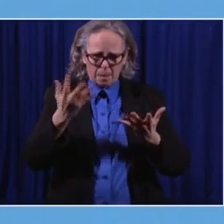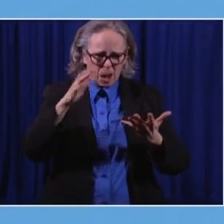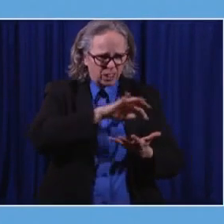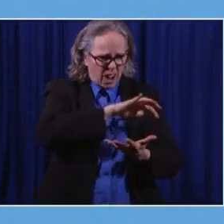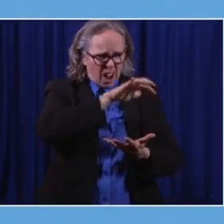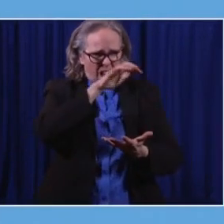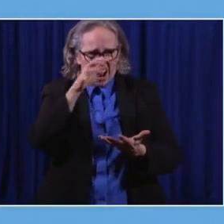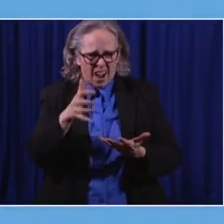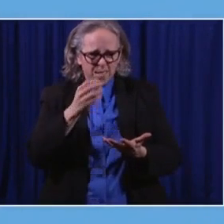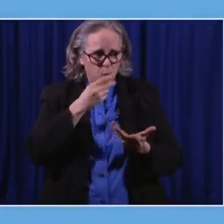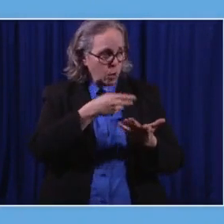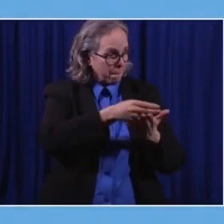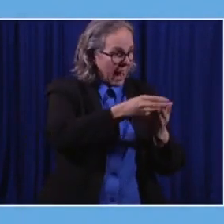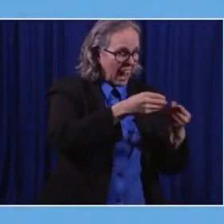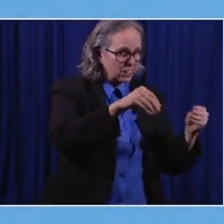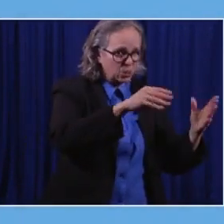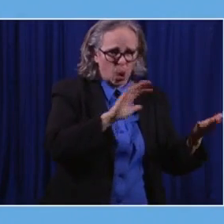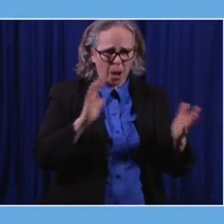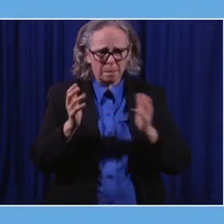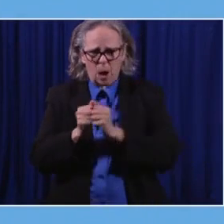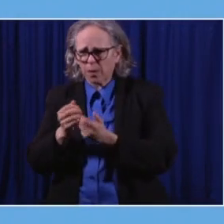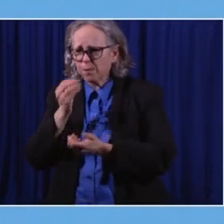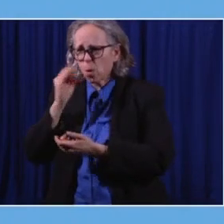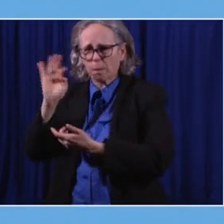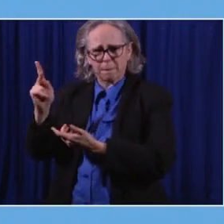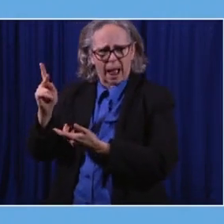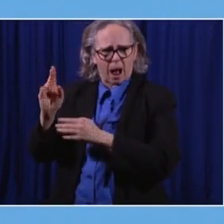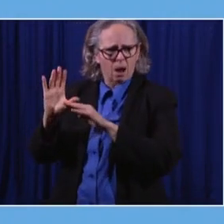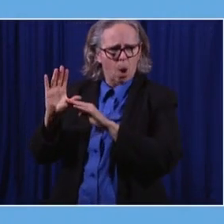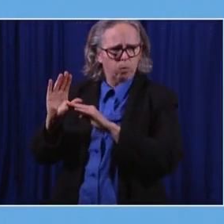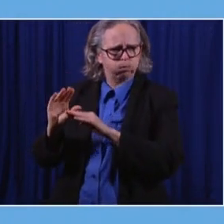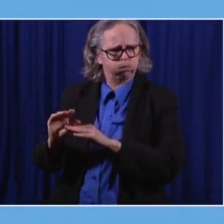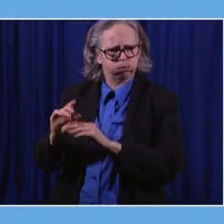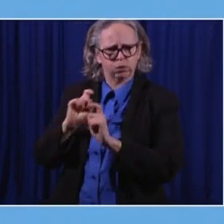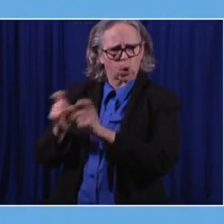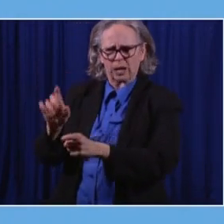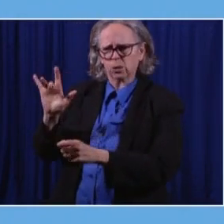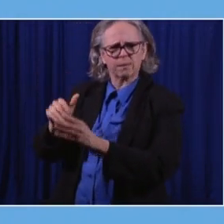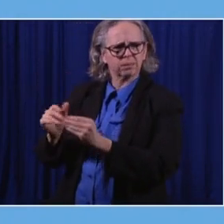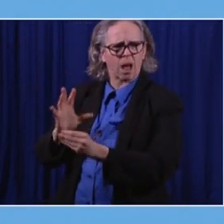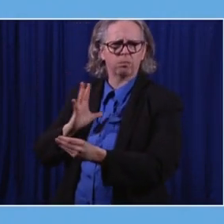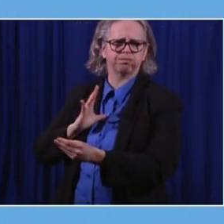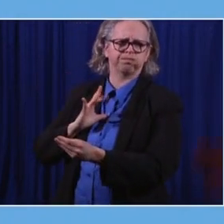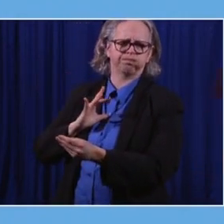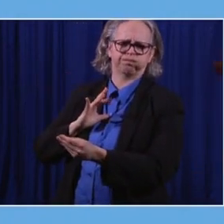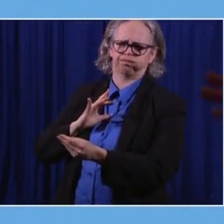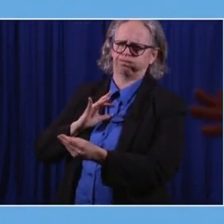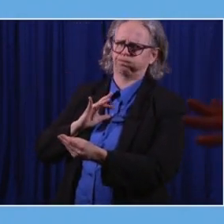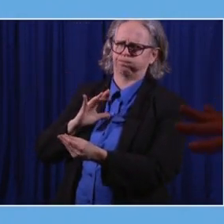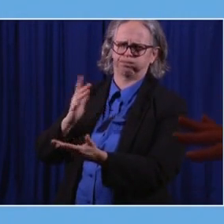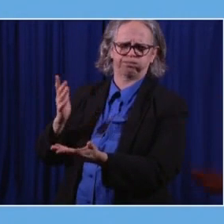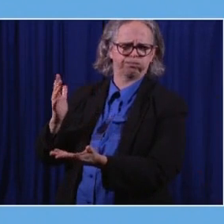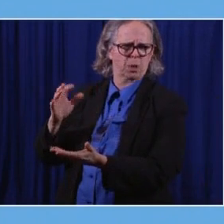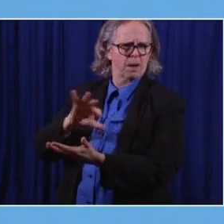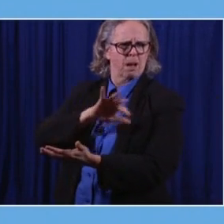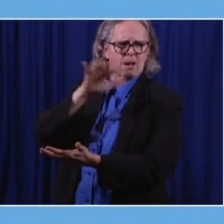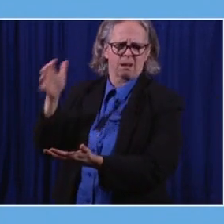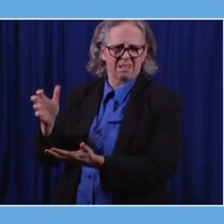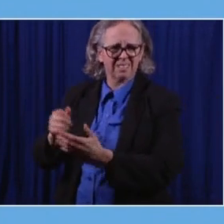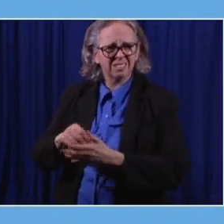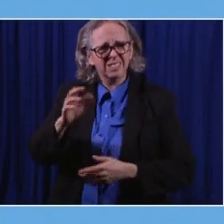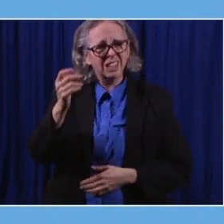$25 donation buys a local food bank. You know, the food banks can take the $25